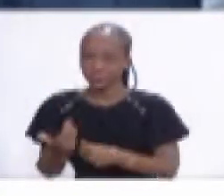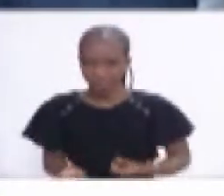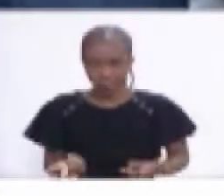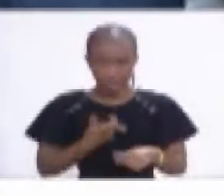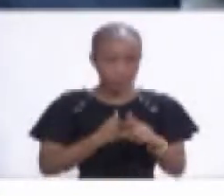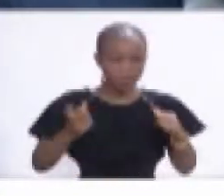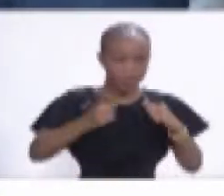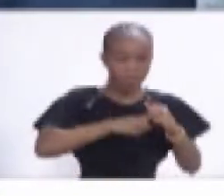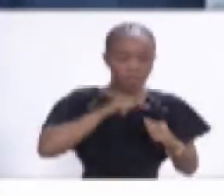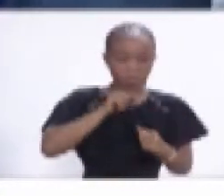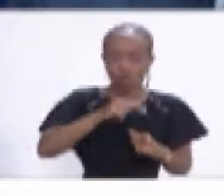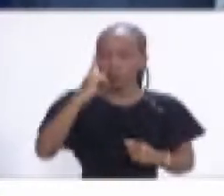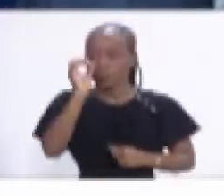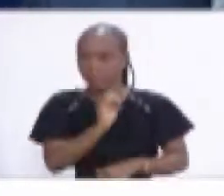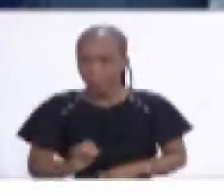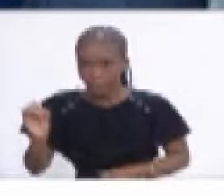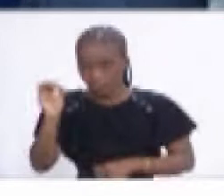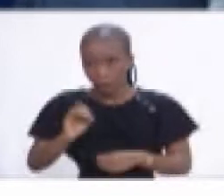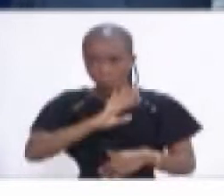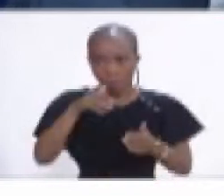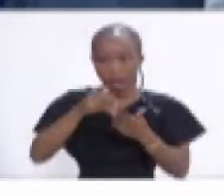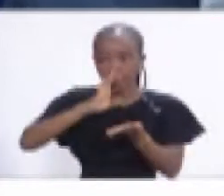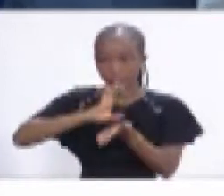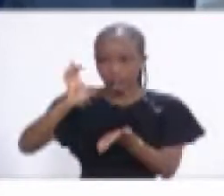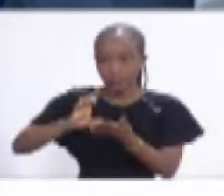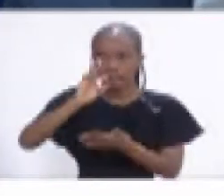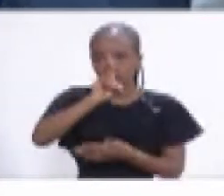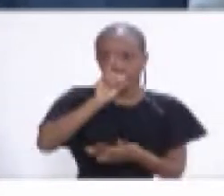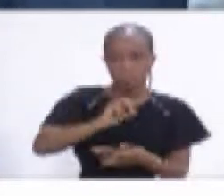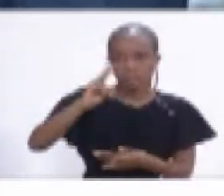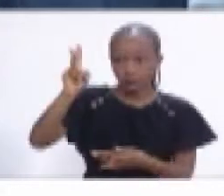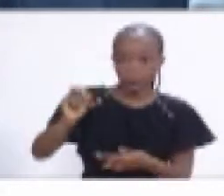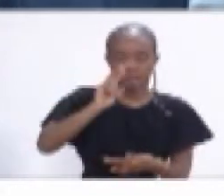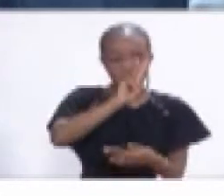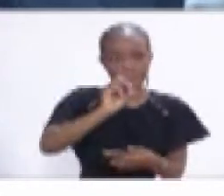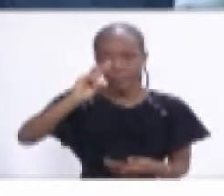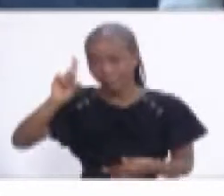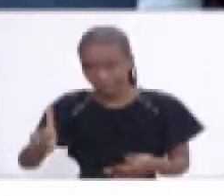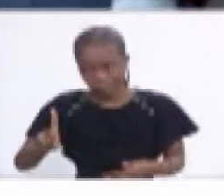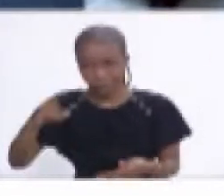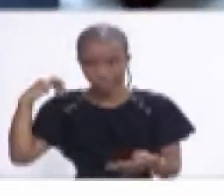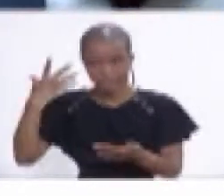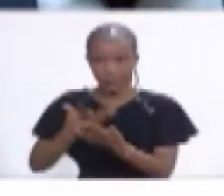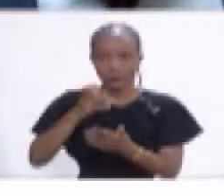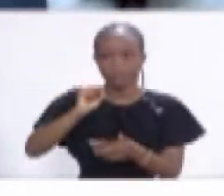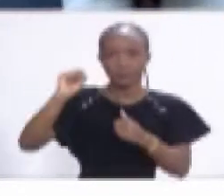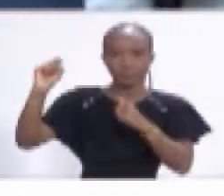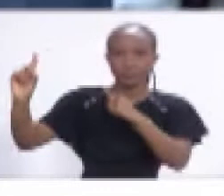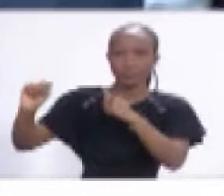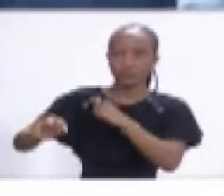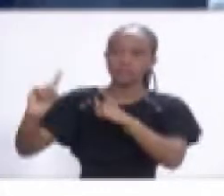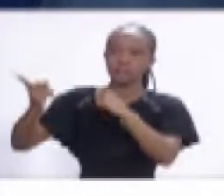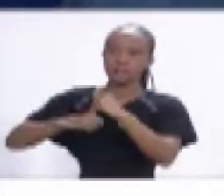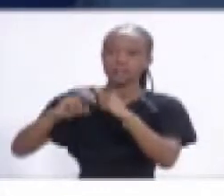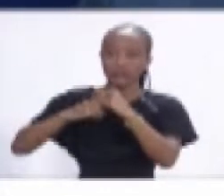From 6.1% of the total budget in 2020-2021 to